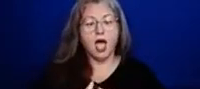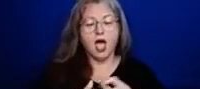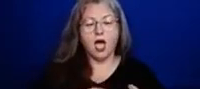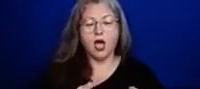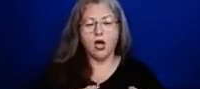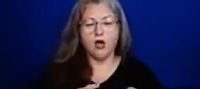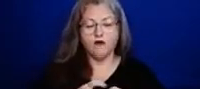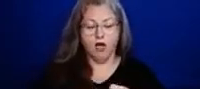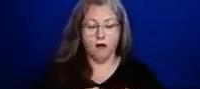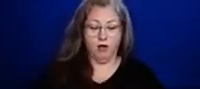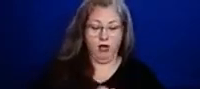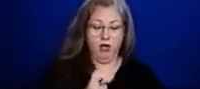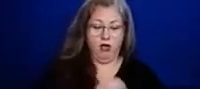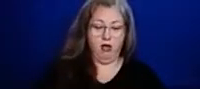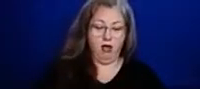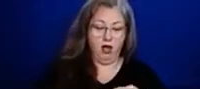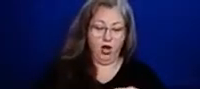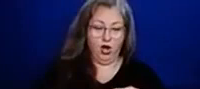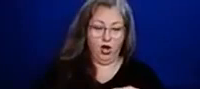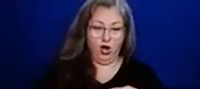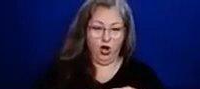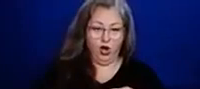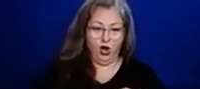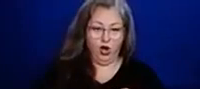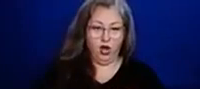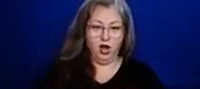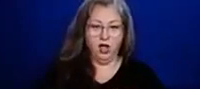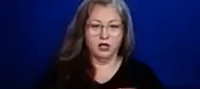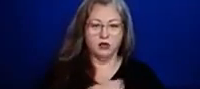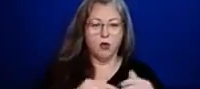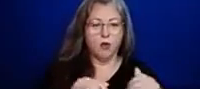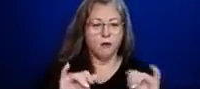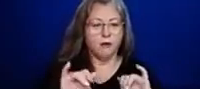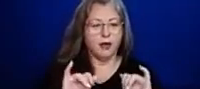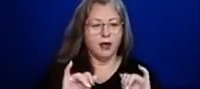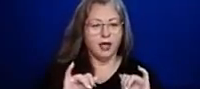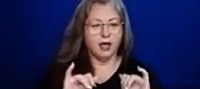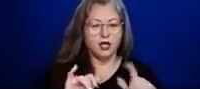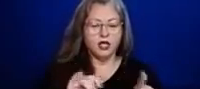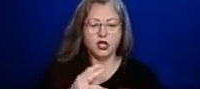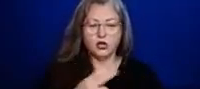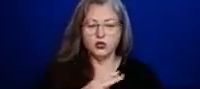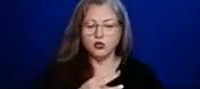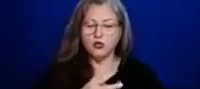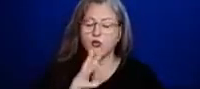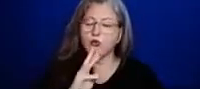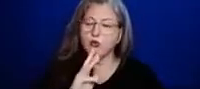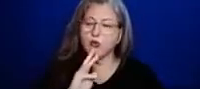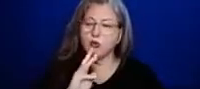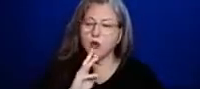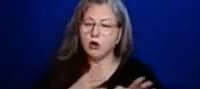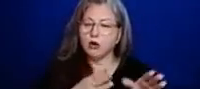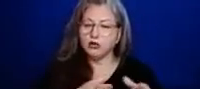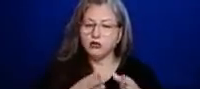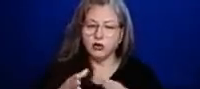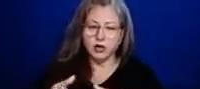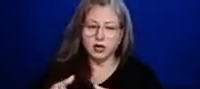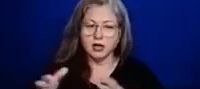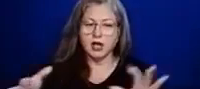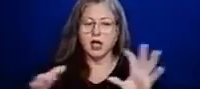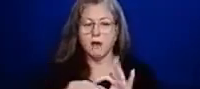the solid, firm earth, is like with these water channels combined with